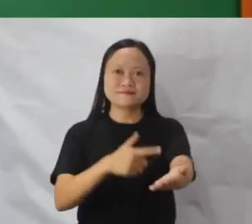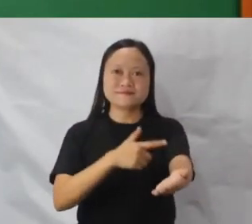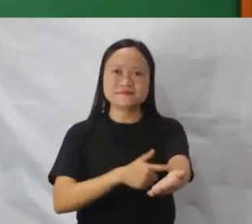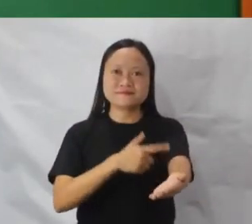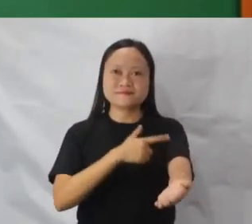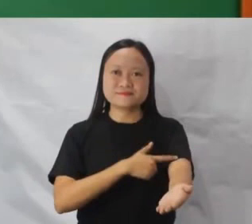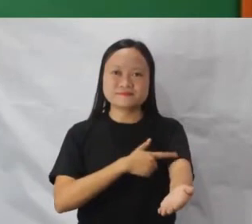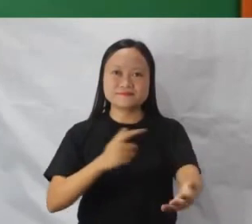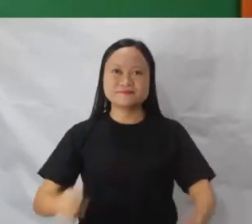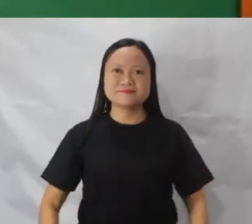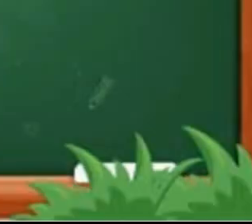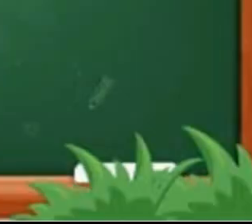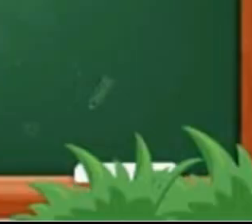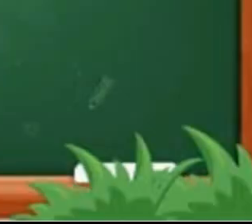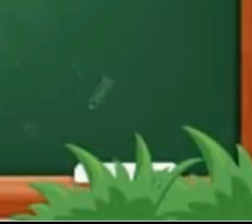lesson.